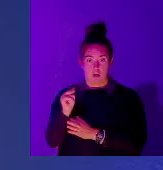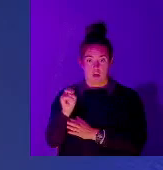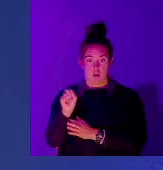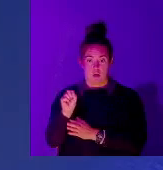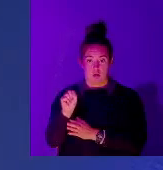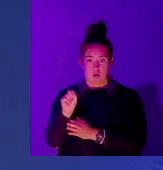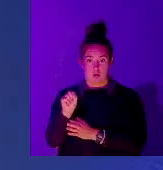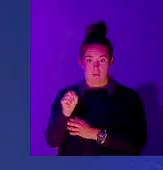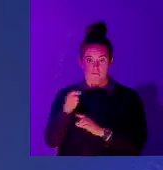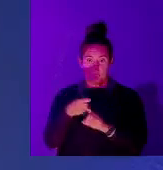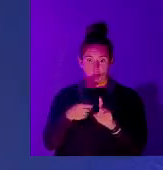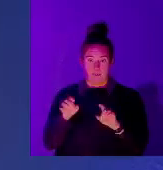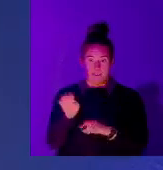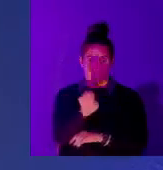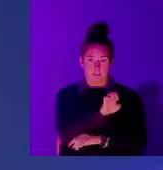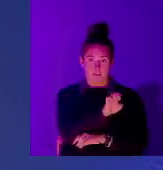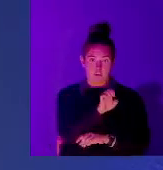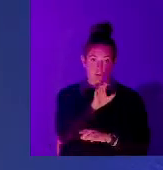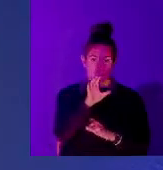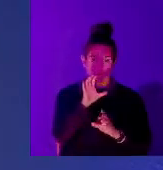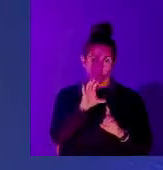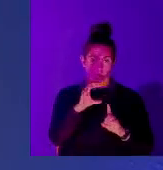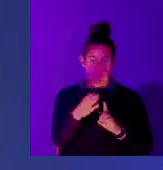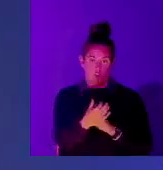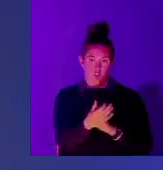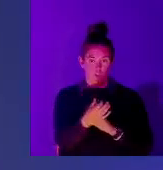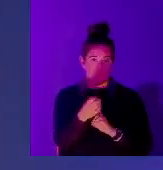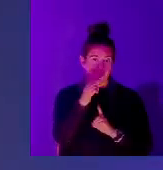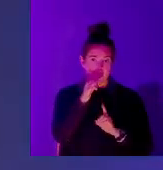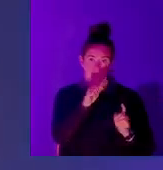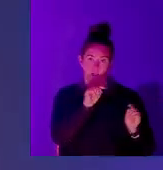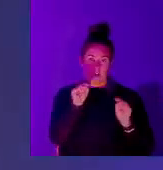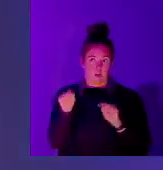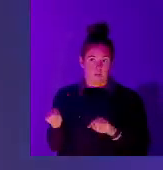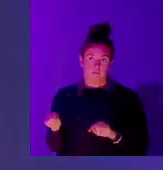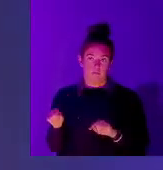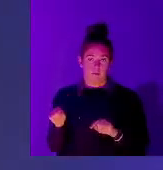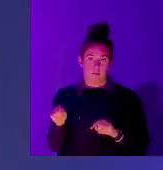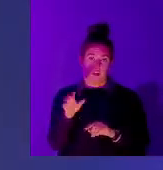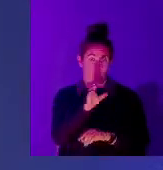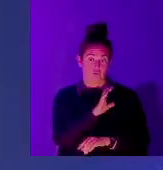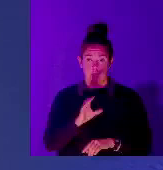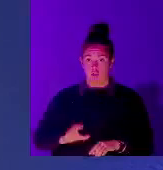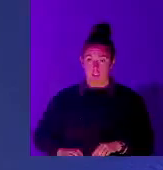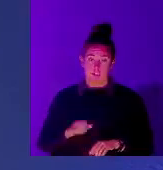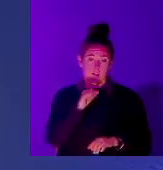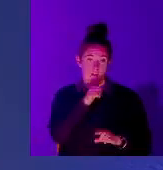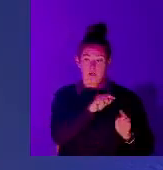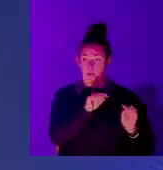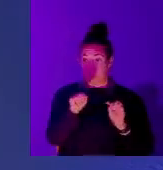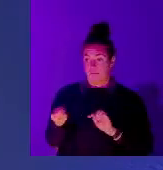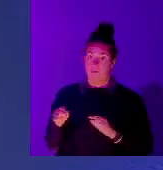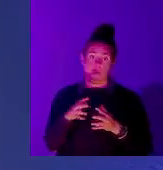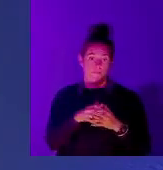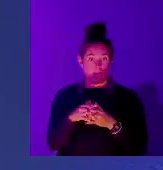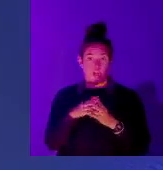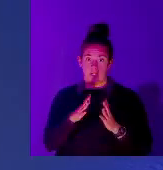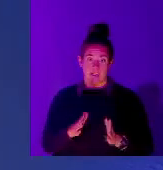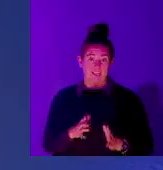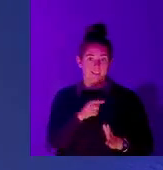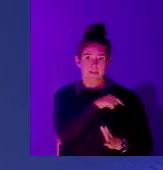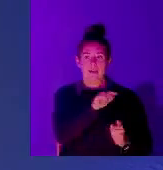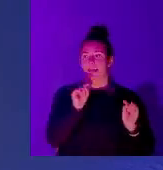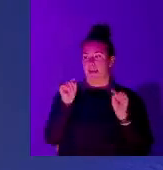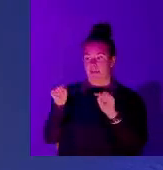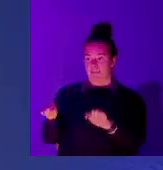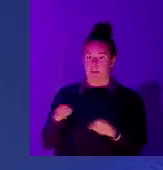Christian. They didn't come to become Americans. They came to draw from this land all the good that they could and hold